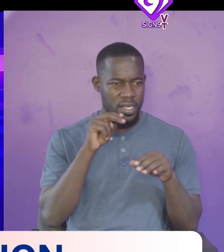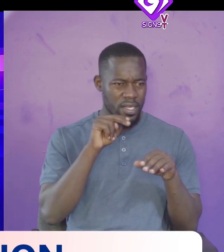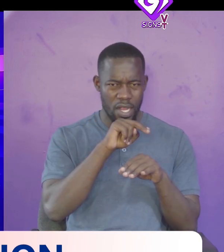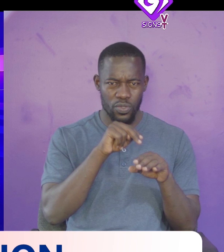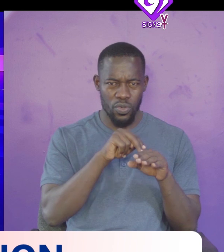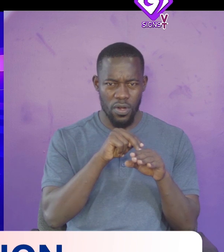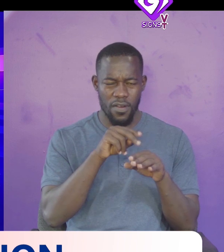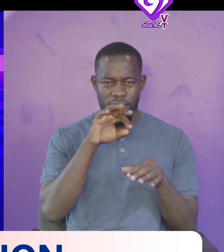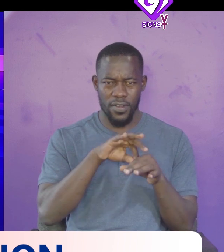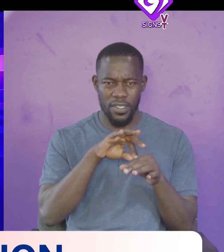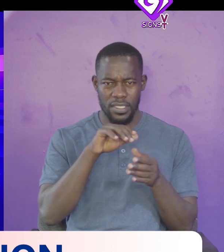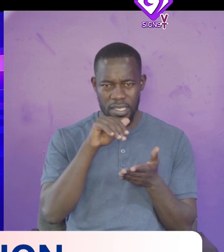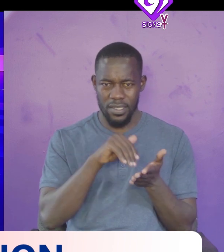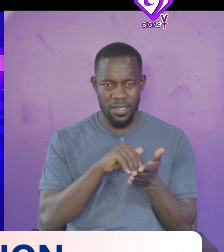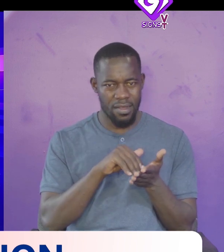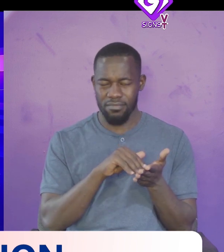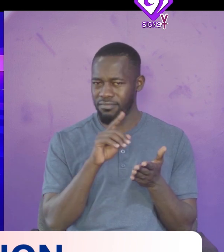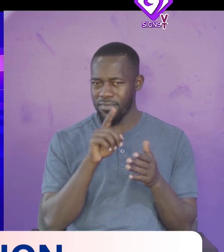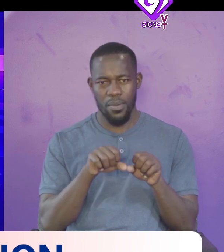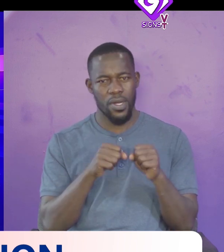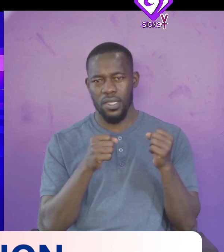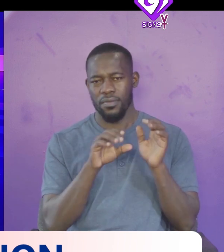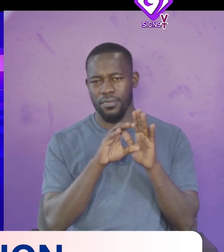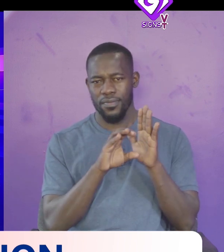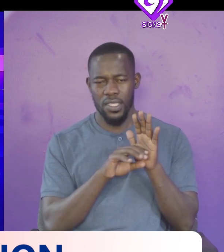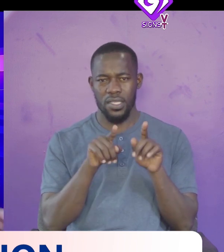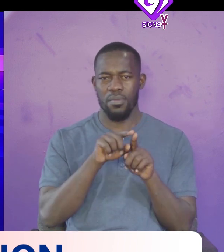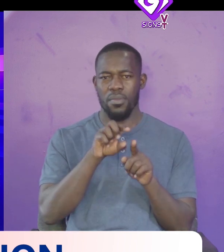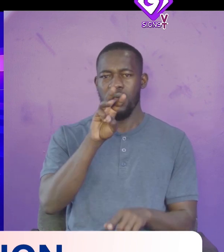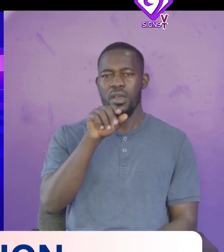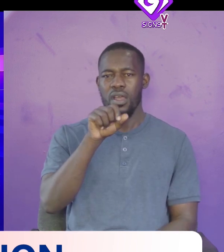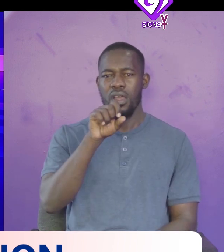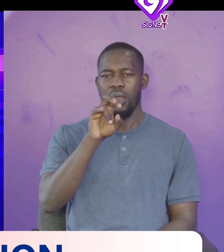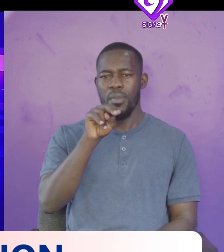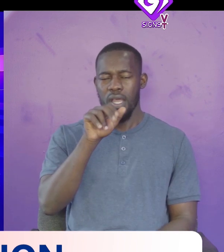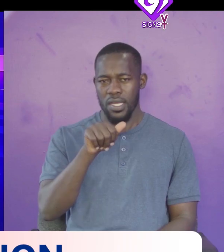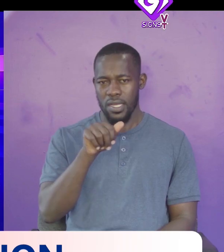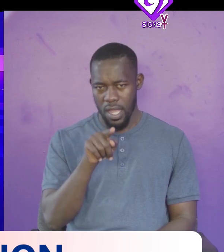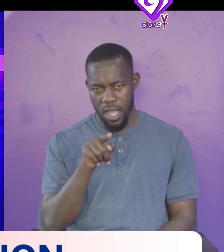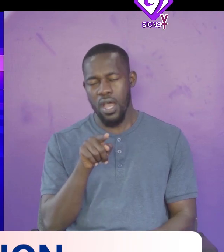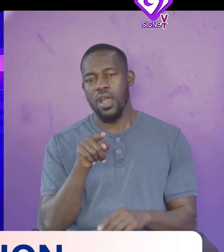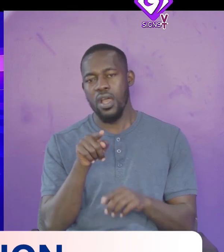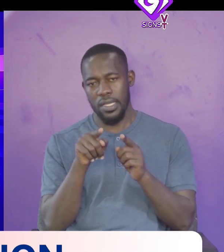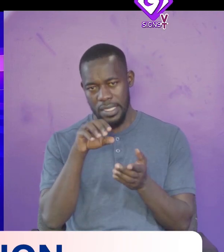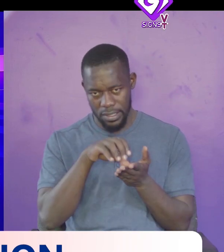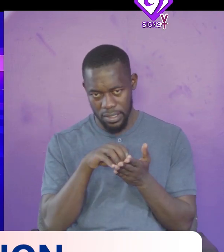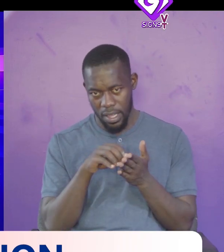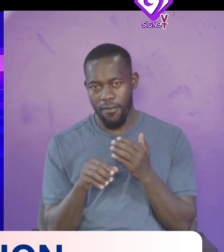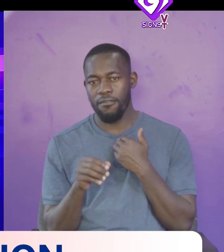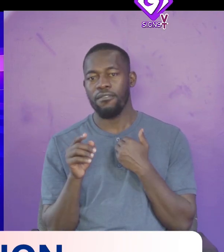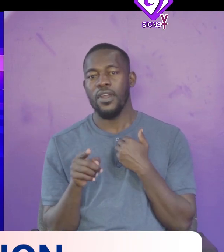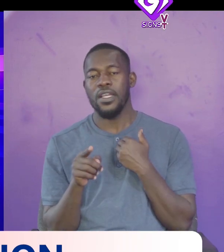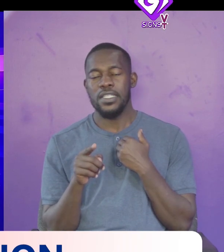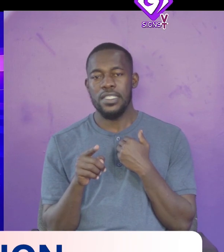constitution. And I think there was a decision by Maina Kiai, I don't remember which year it was, but Maina Kiai case basically cleared